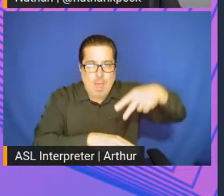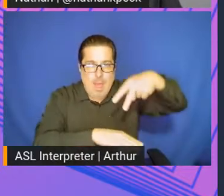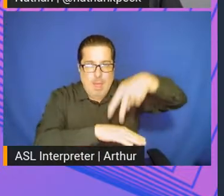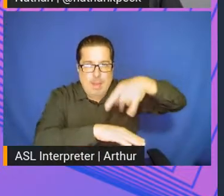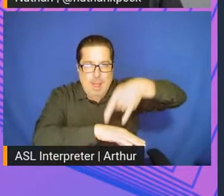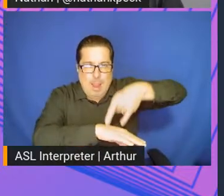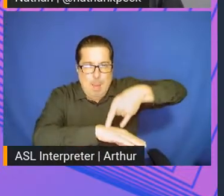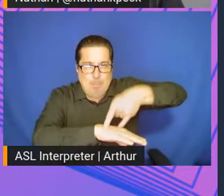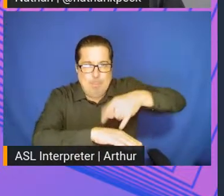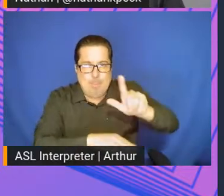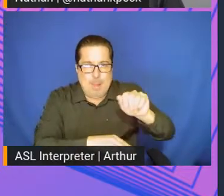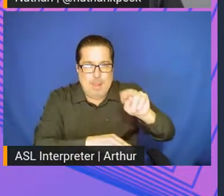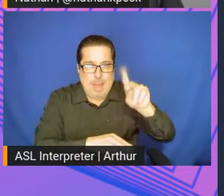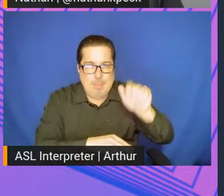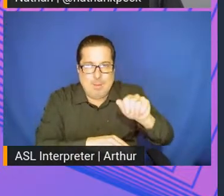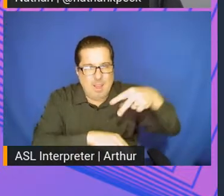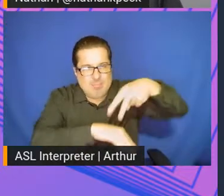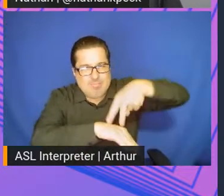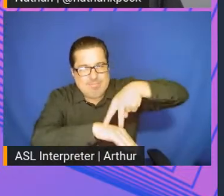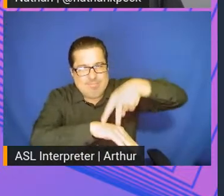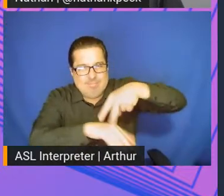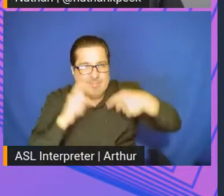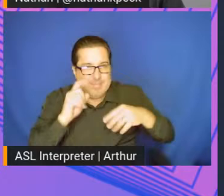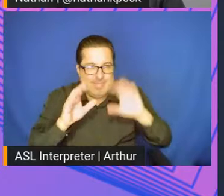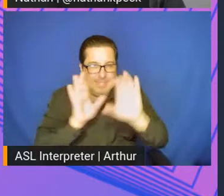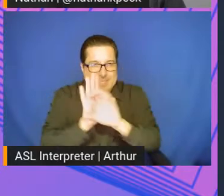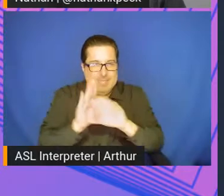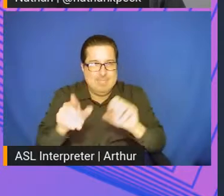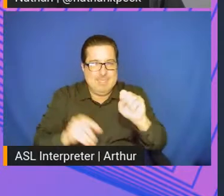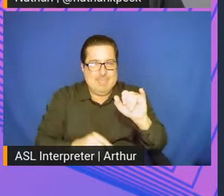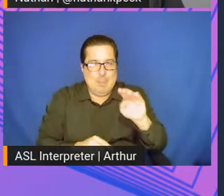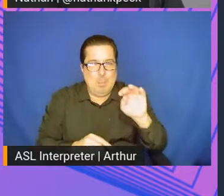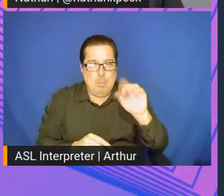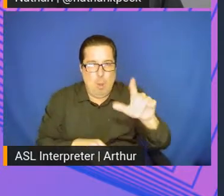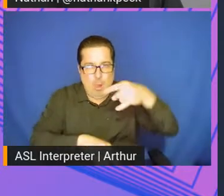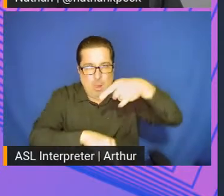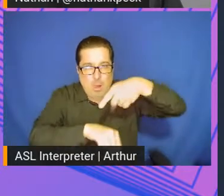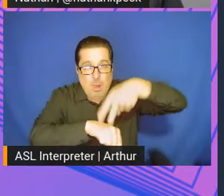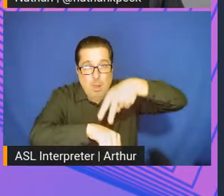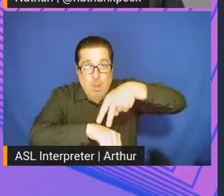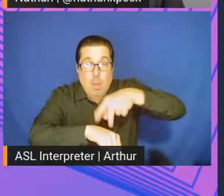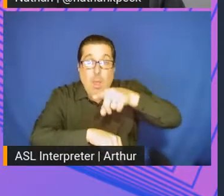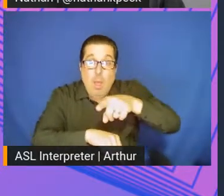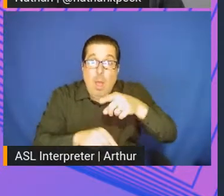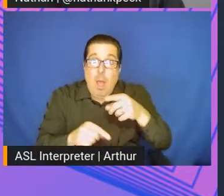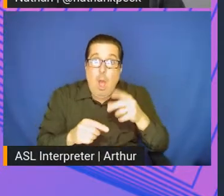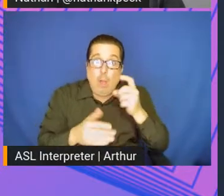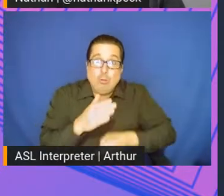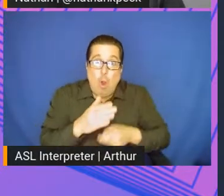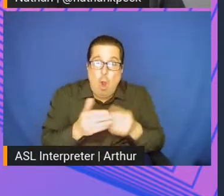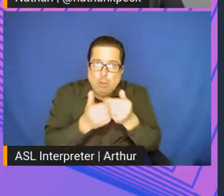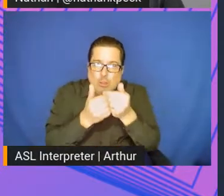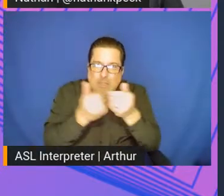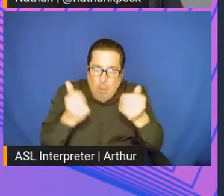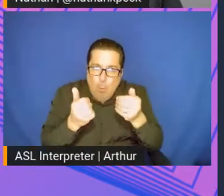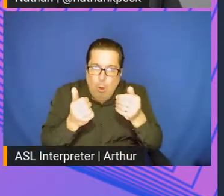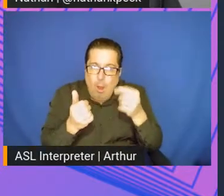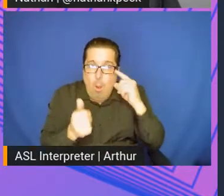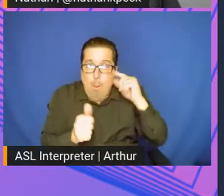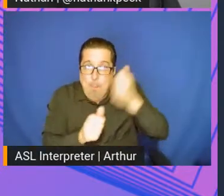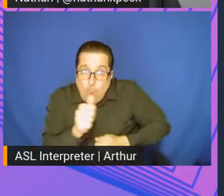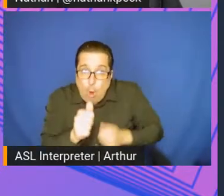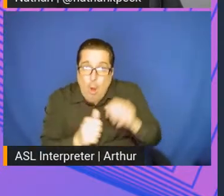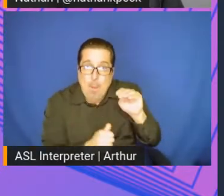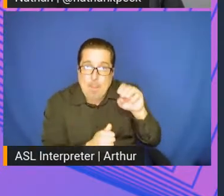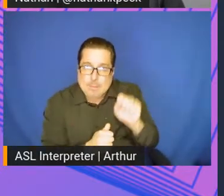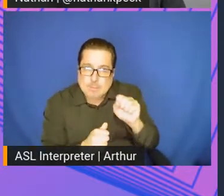that happen, each of my requests that happen is going to be charged separately in parallel with each other per millisecond based on how